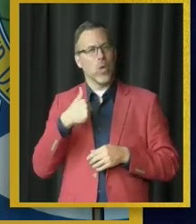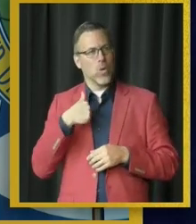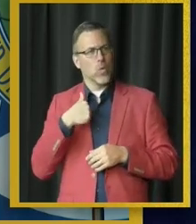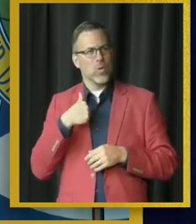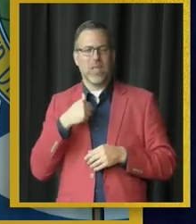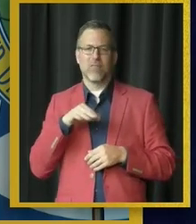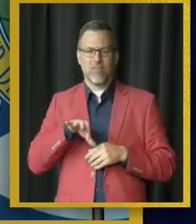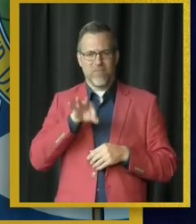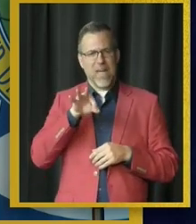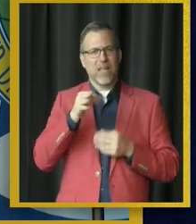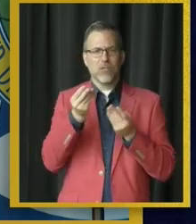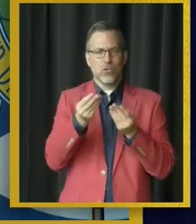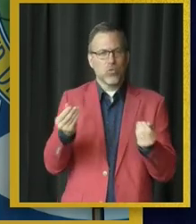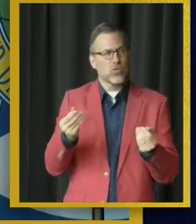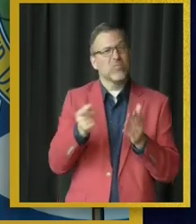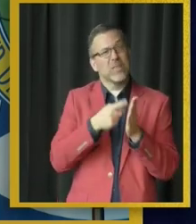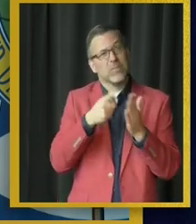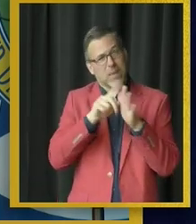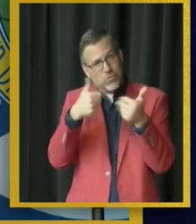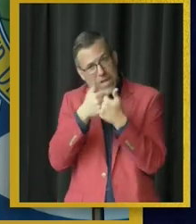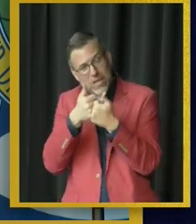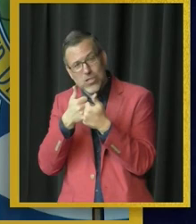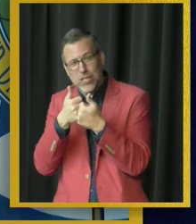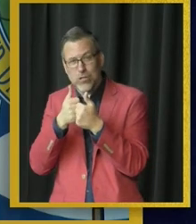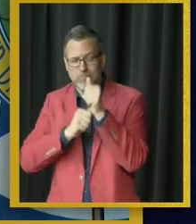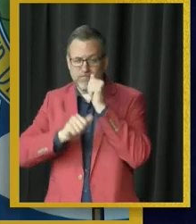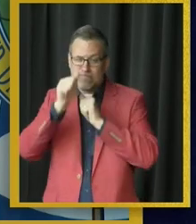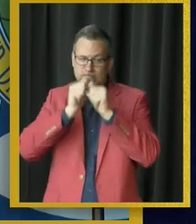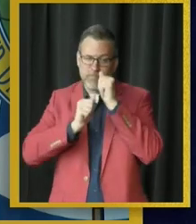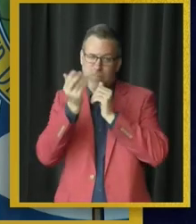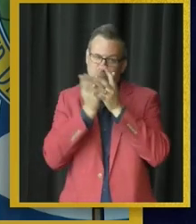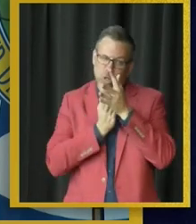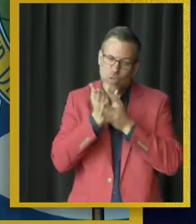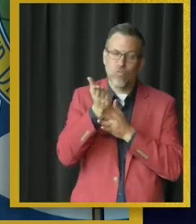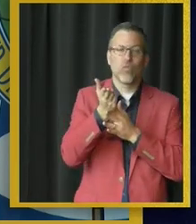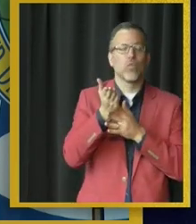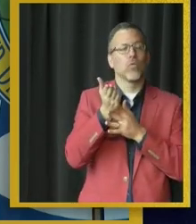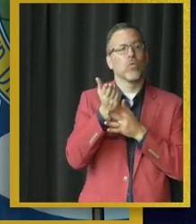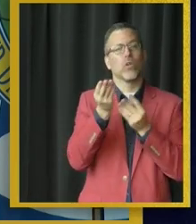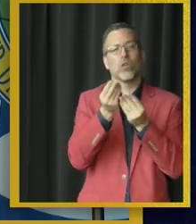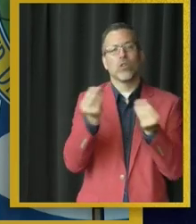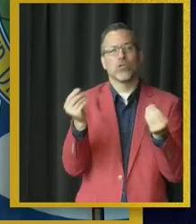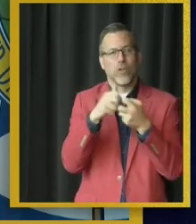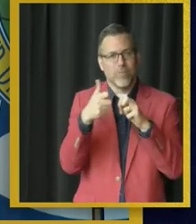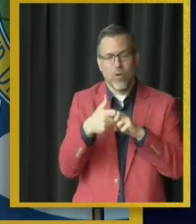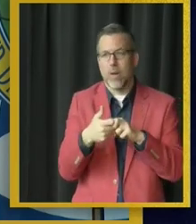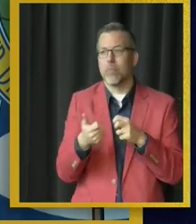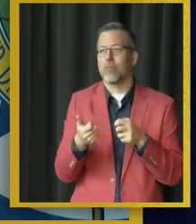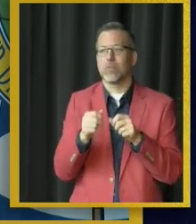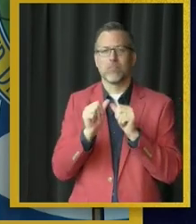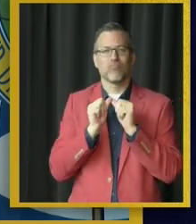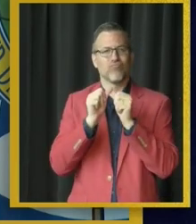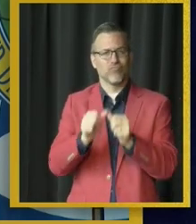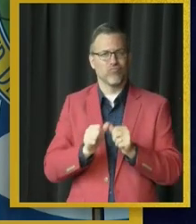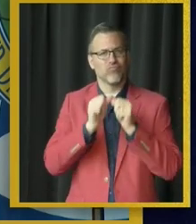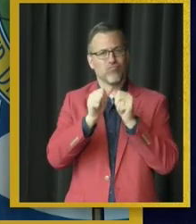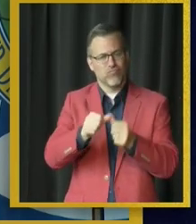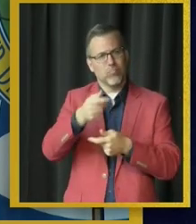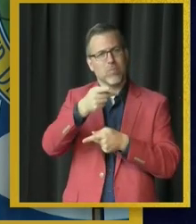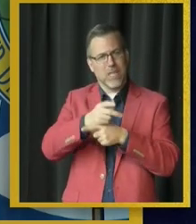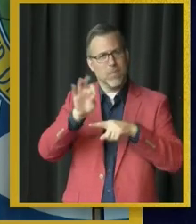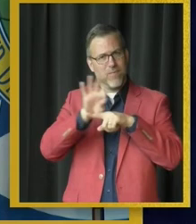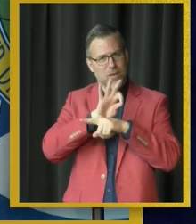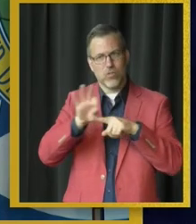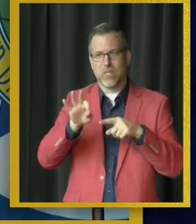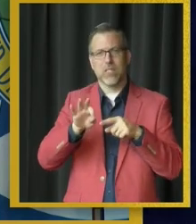sometimes challenging, to work through issues and problems and to keep functioning as a